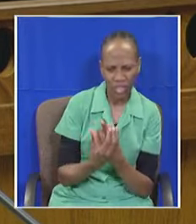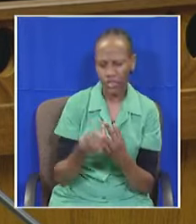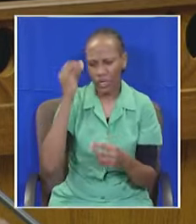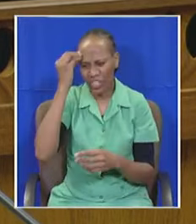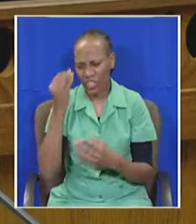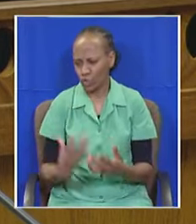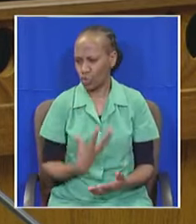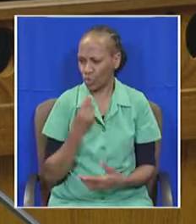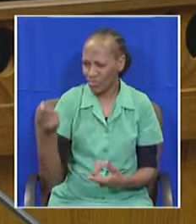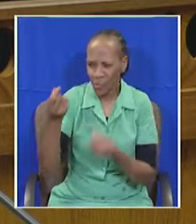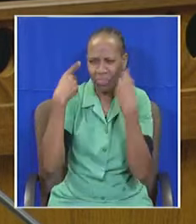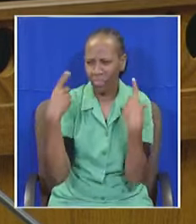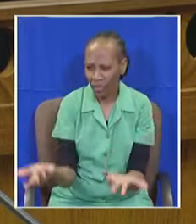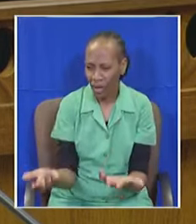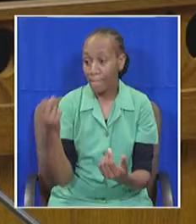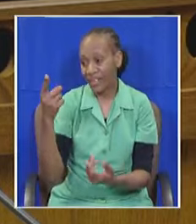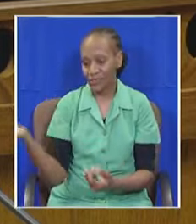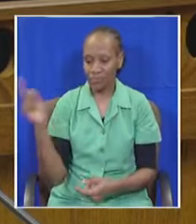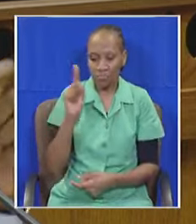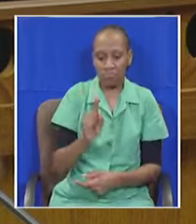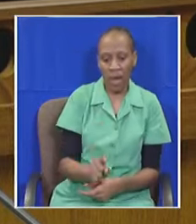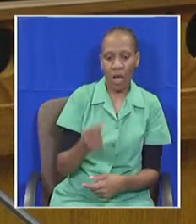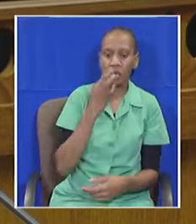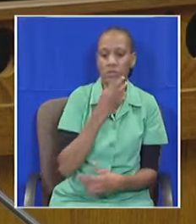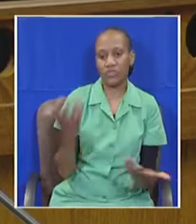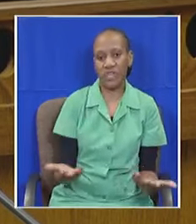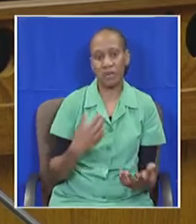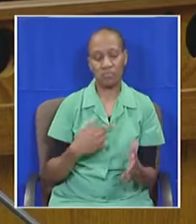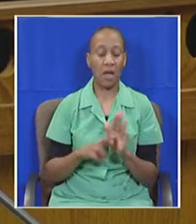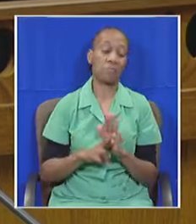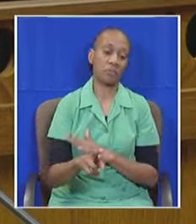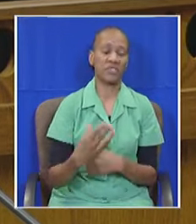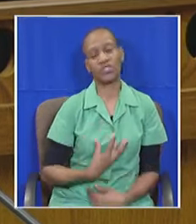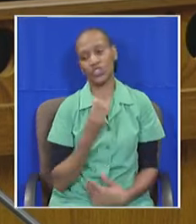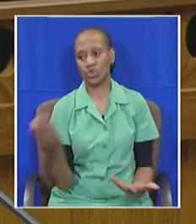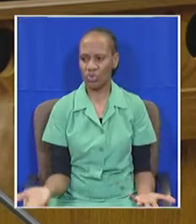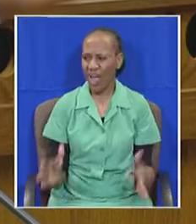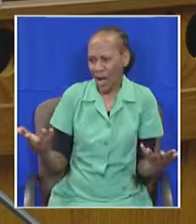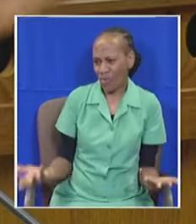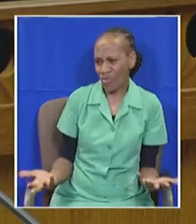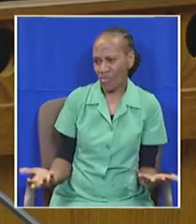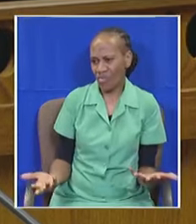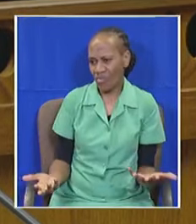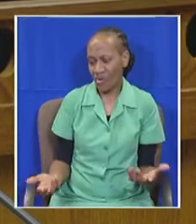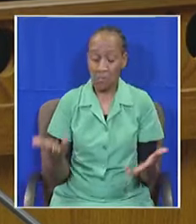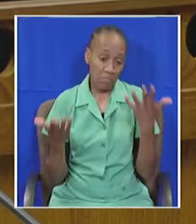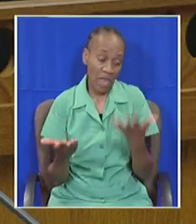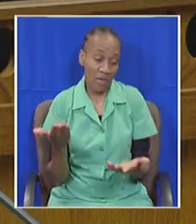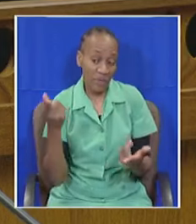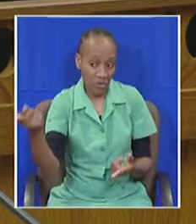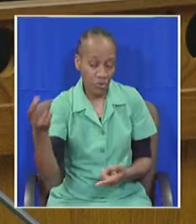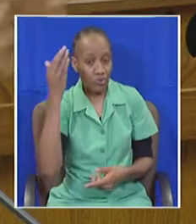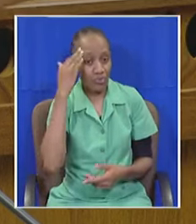of young people and yet come here and claim that you speak to the same young people? It's probably because you're